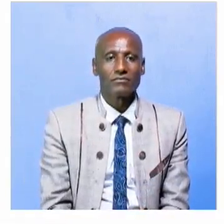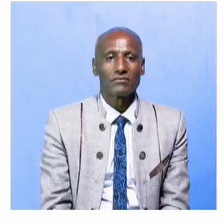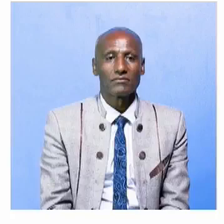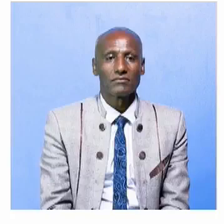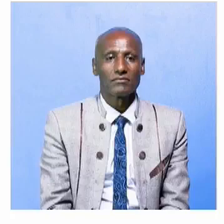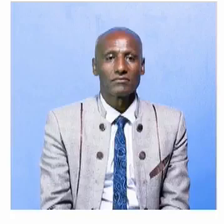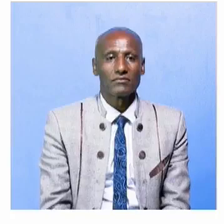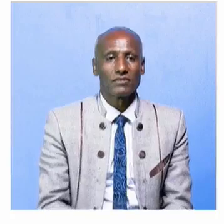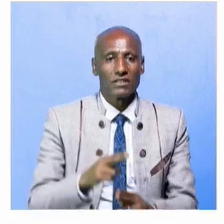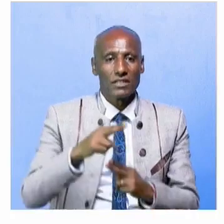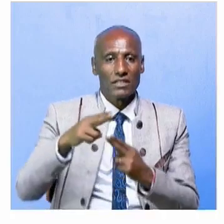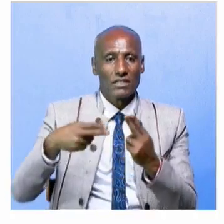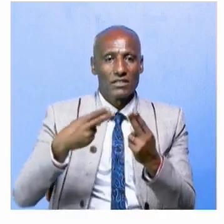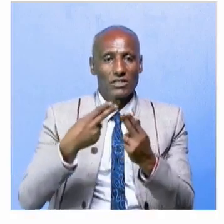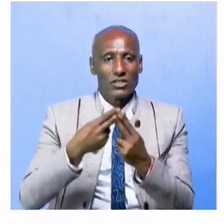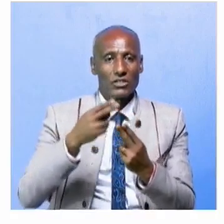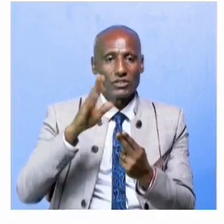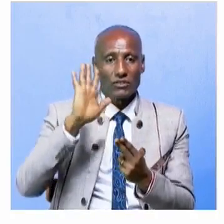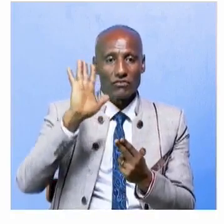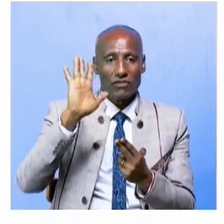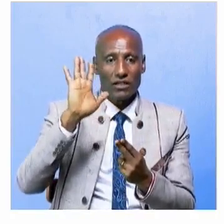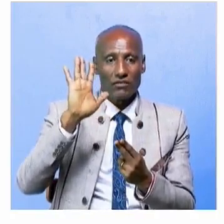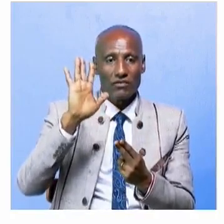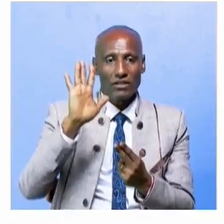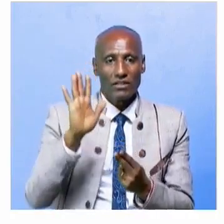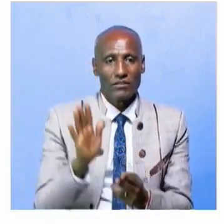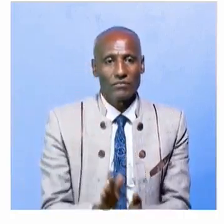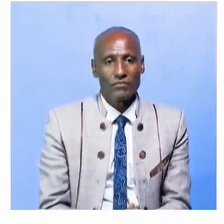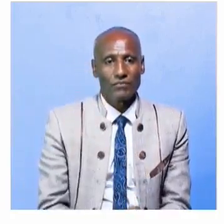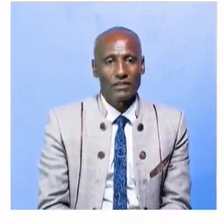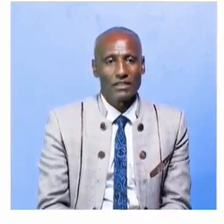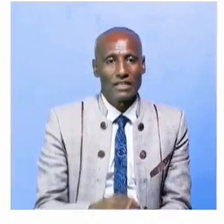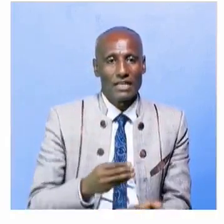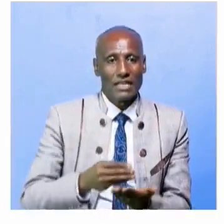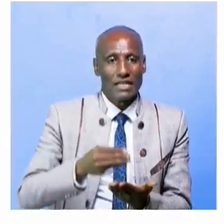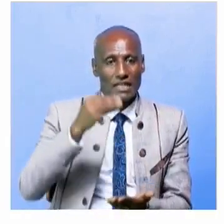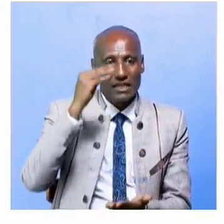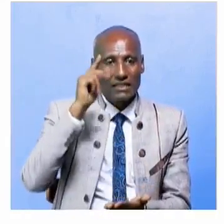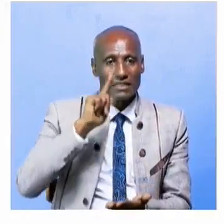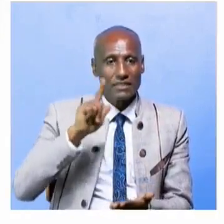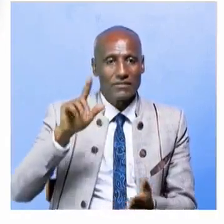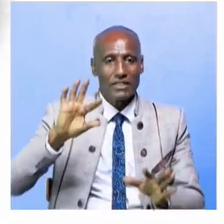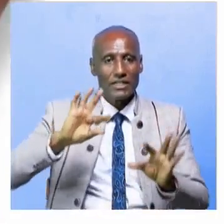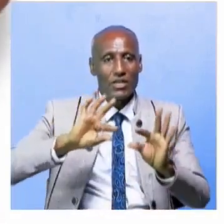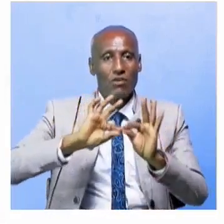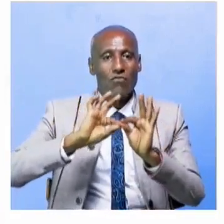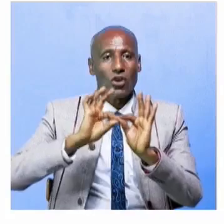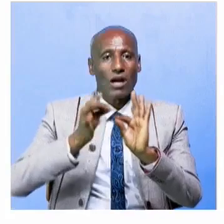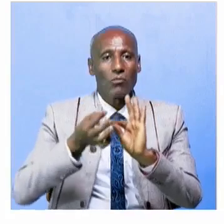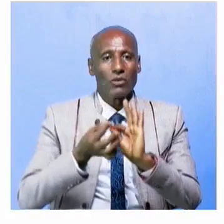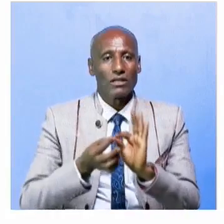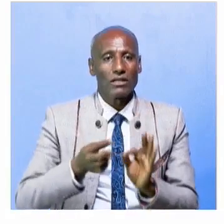It is taken from Unit 5, lesson 17, and it is